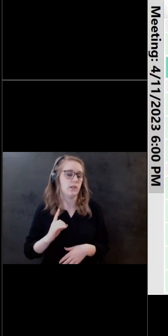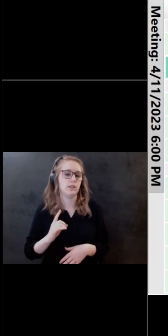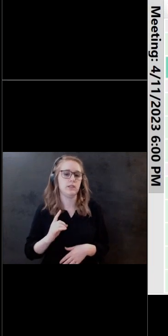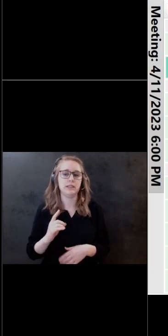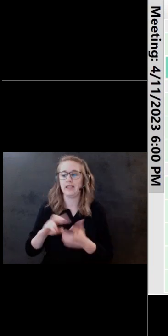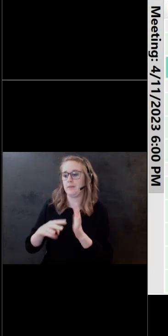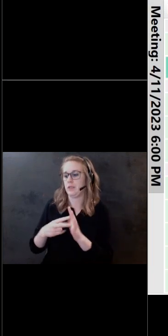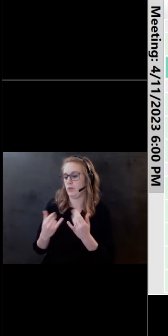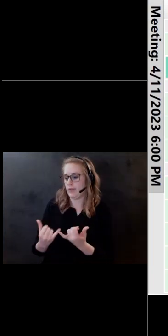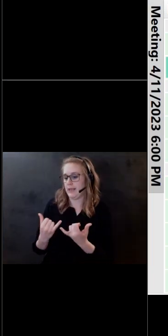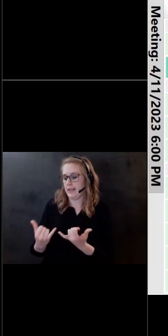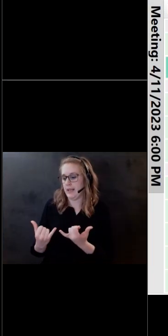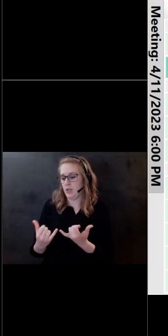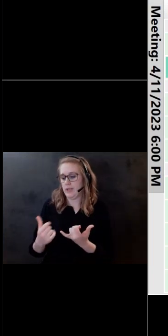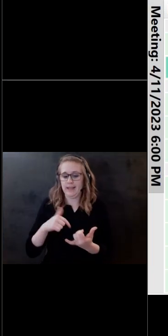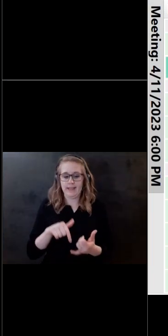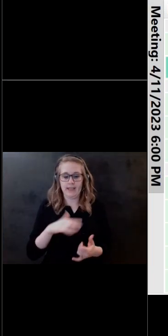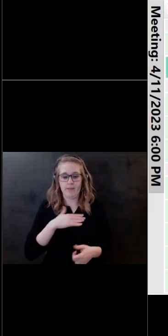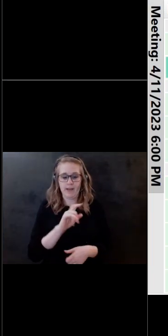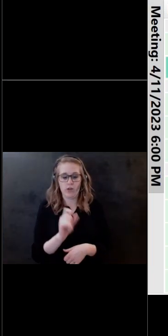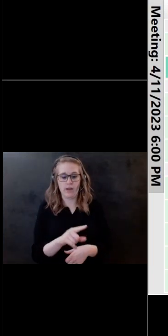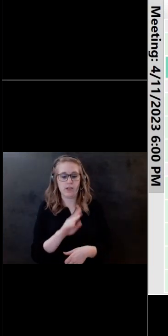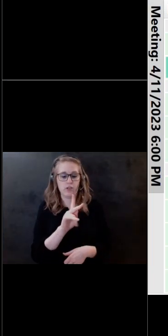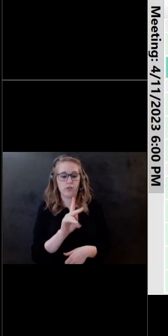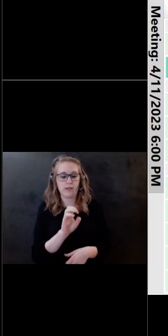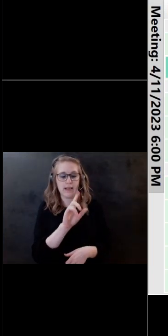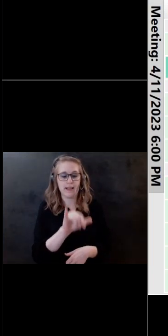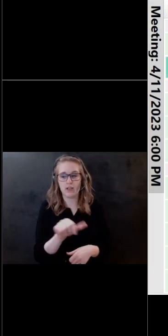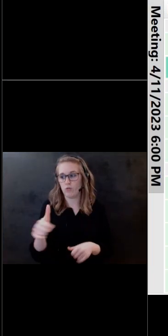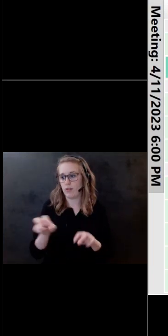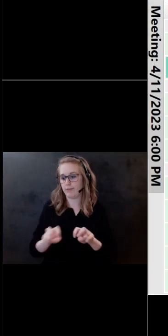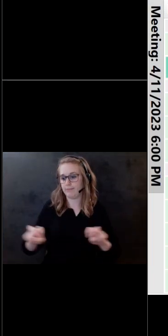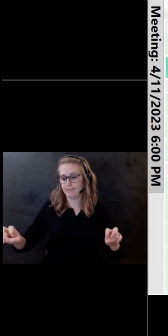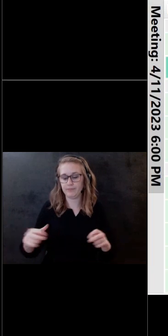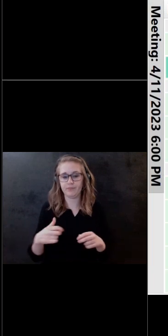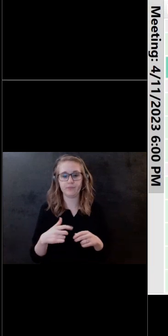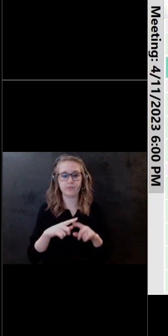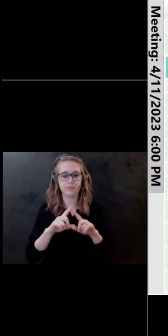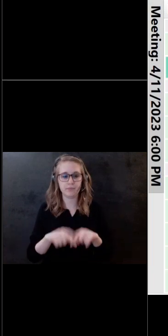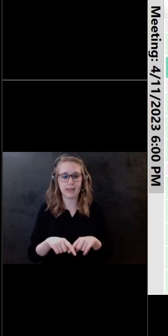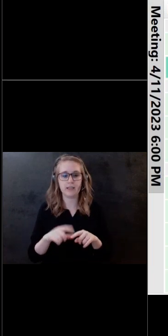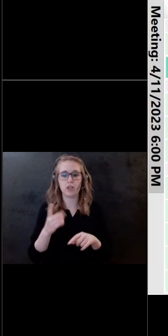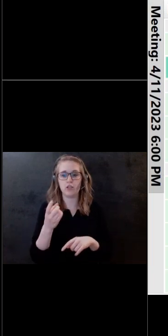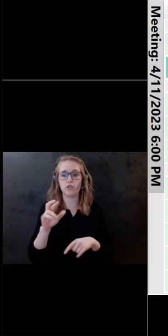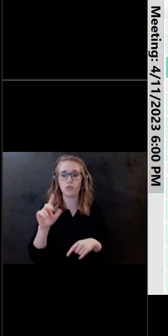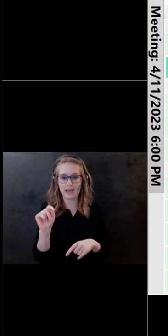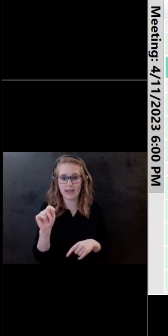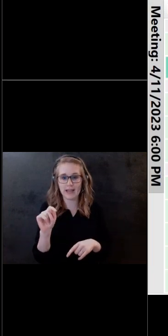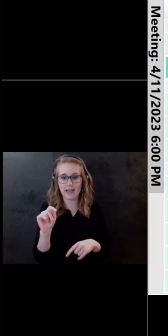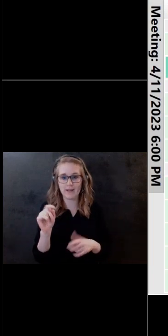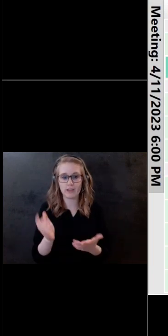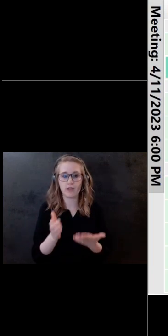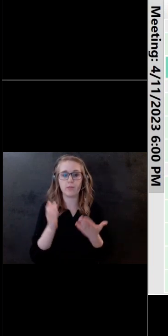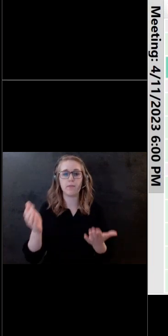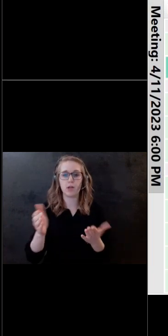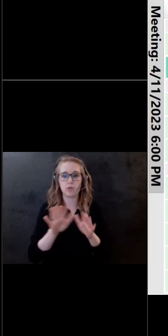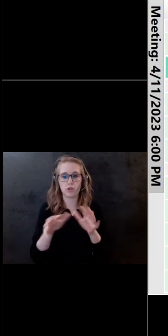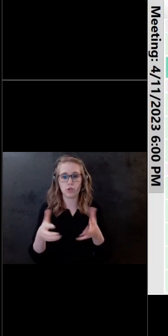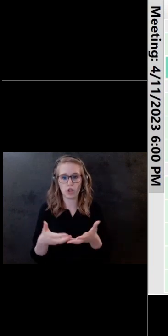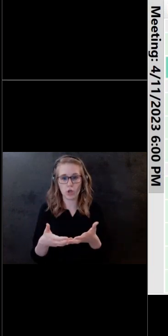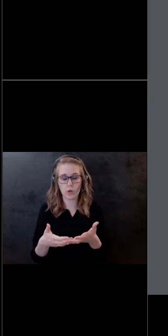mean, based, and this is my question to board member Kelly and to my colleagues, based on the draft, the proposed scope that